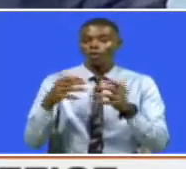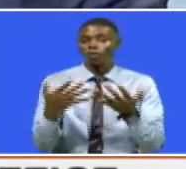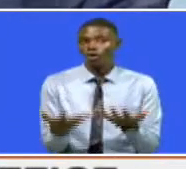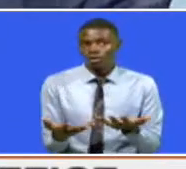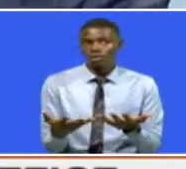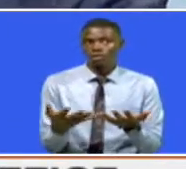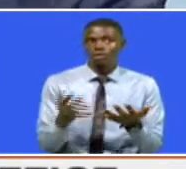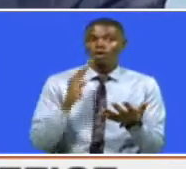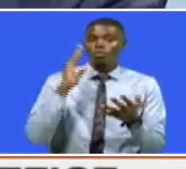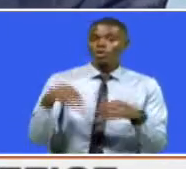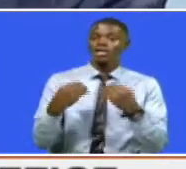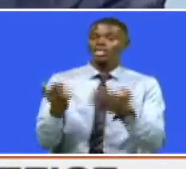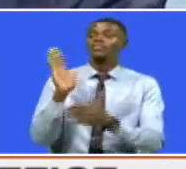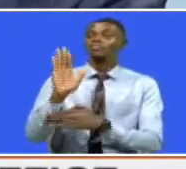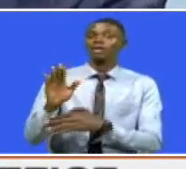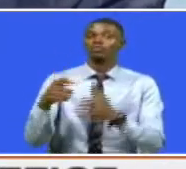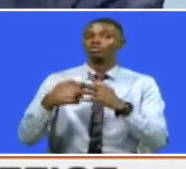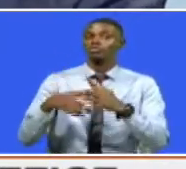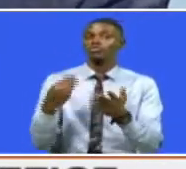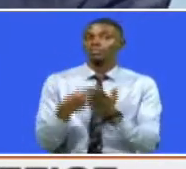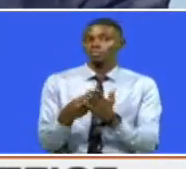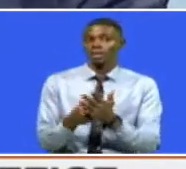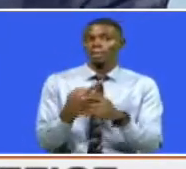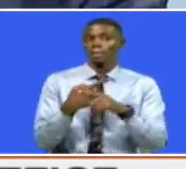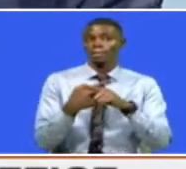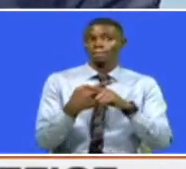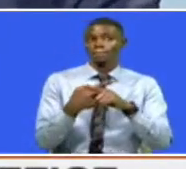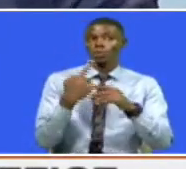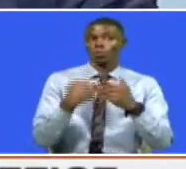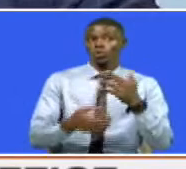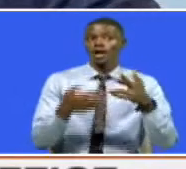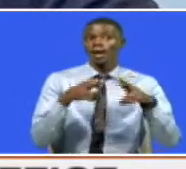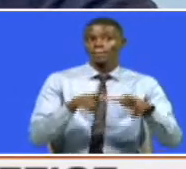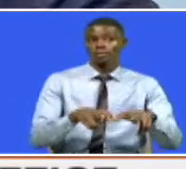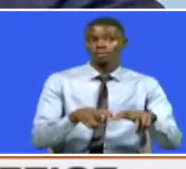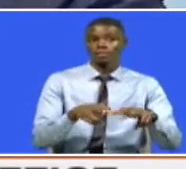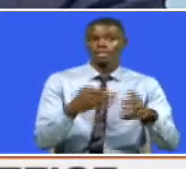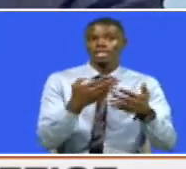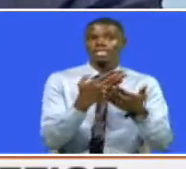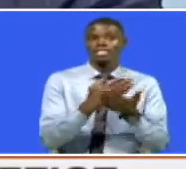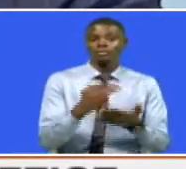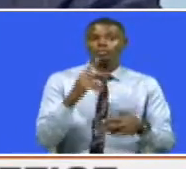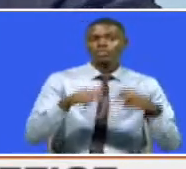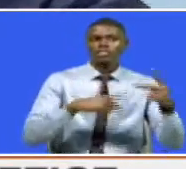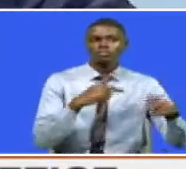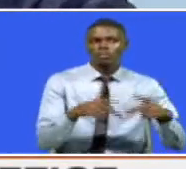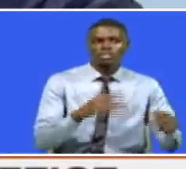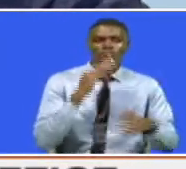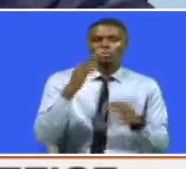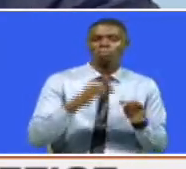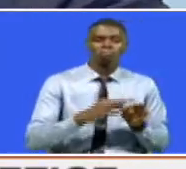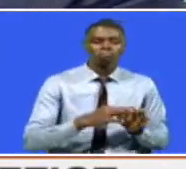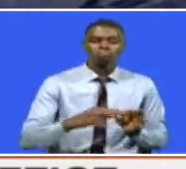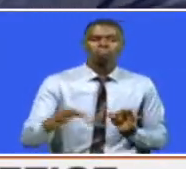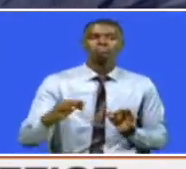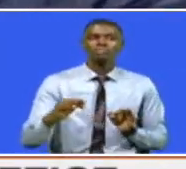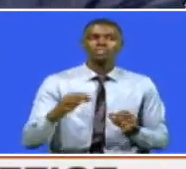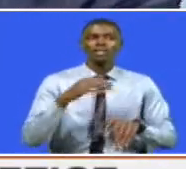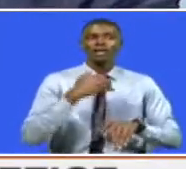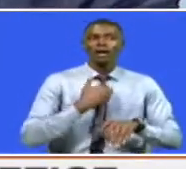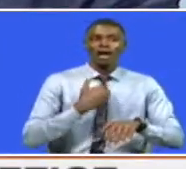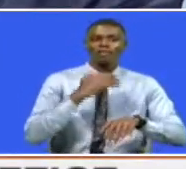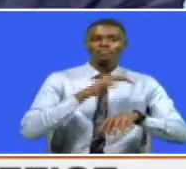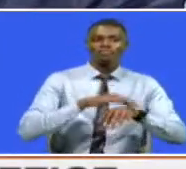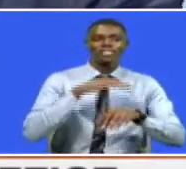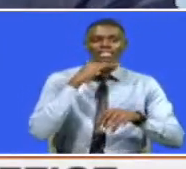we will give it back to the source of the money as we speak. What has happened is that because some of these processes were going to take long and we had got timelines